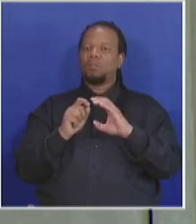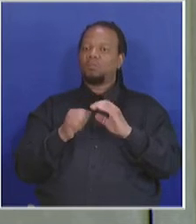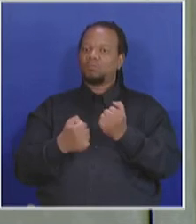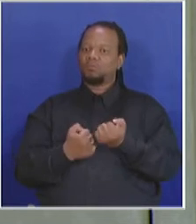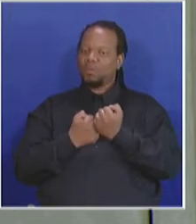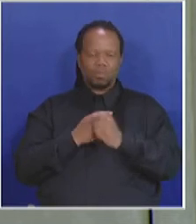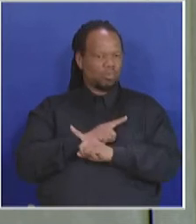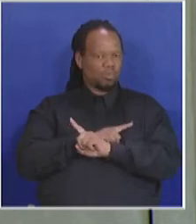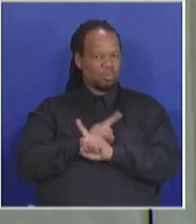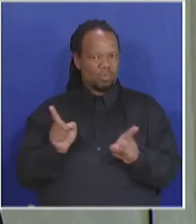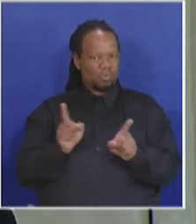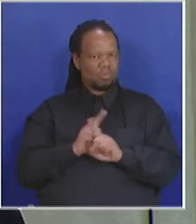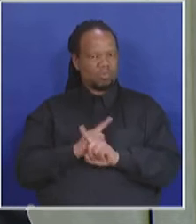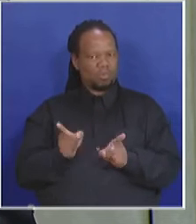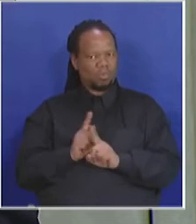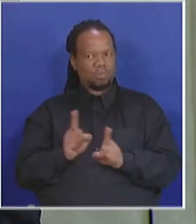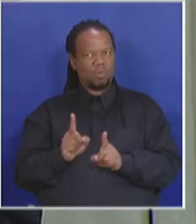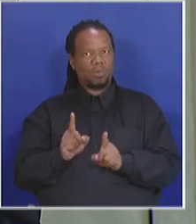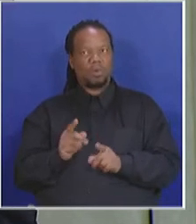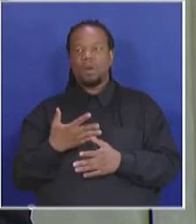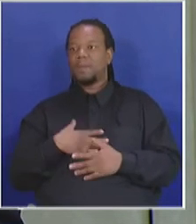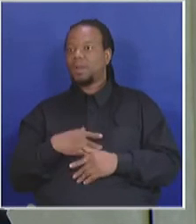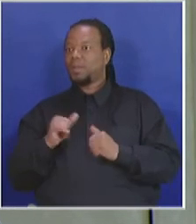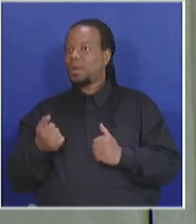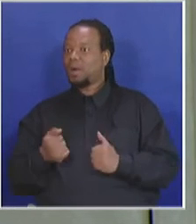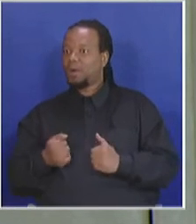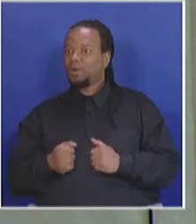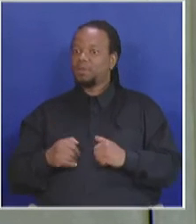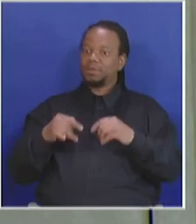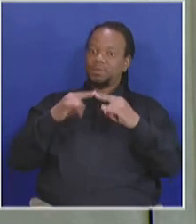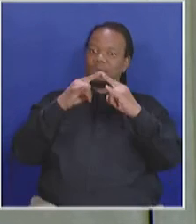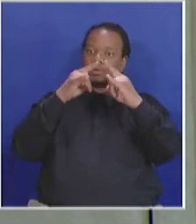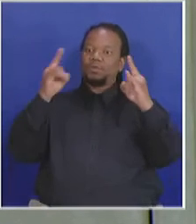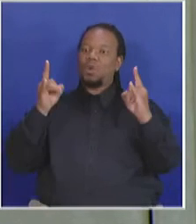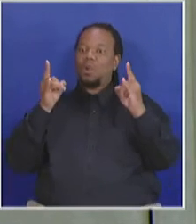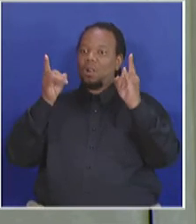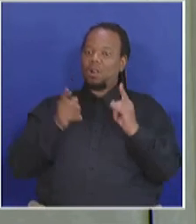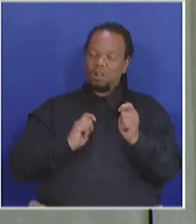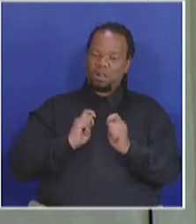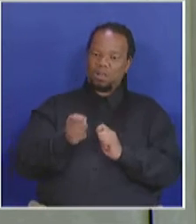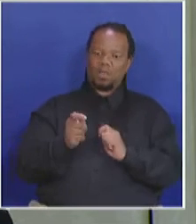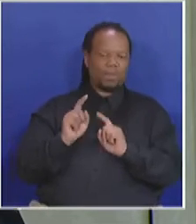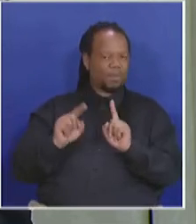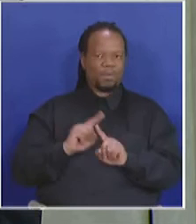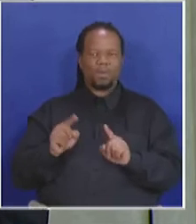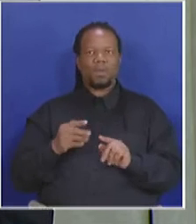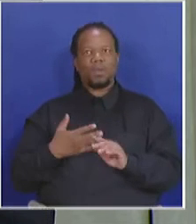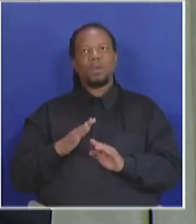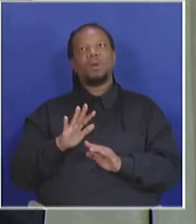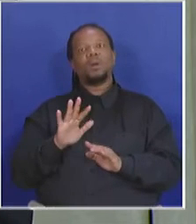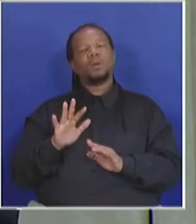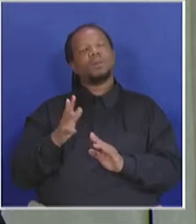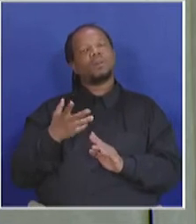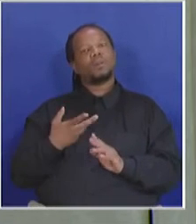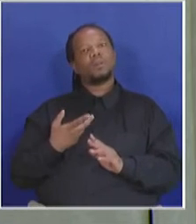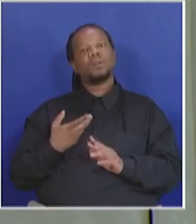Since the rail does not have the toll gate, Honorable Chair, we believe it's a major solution